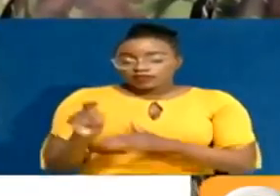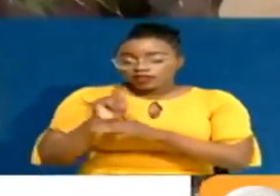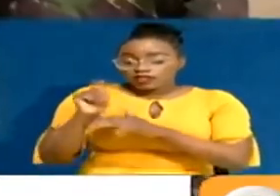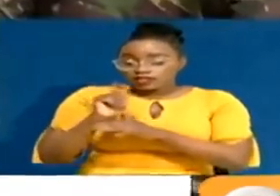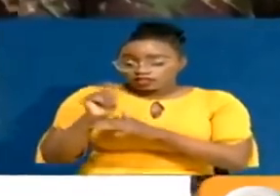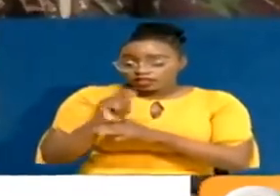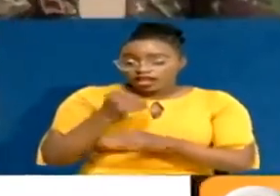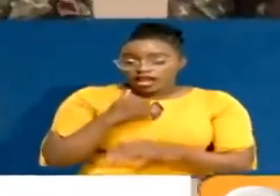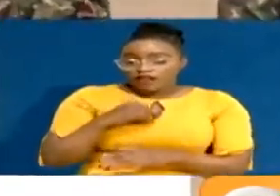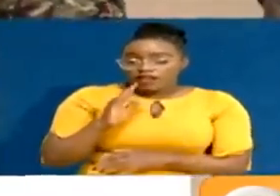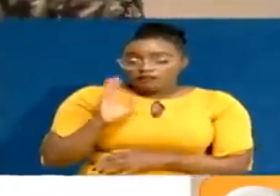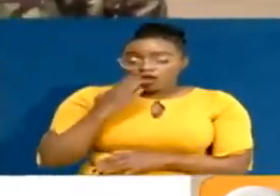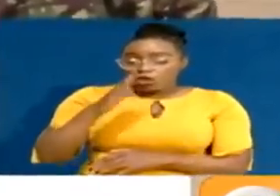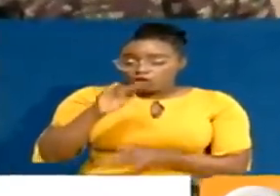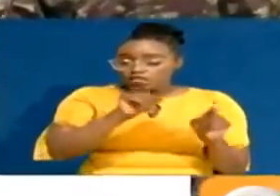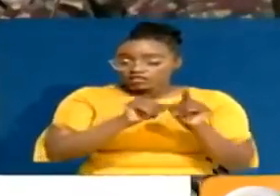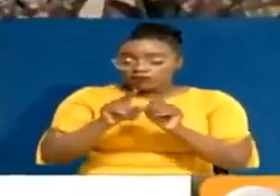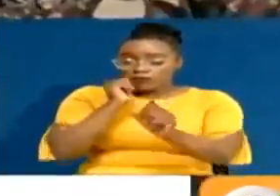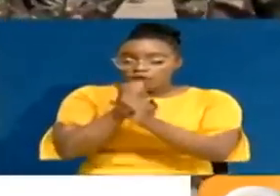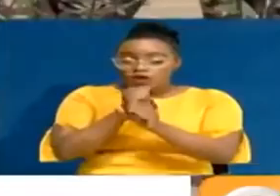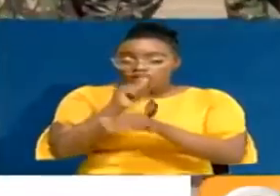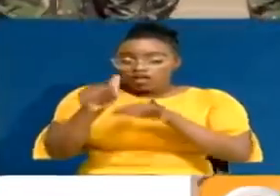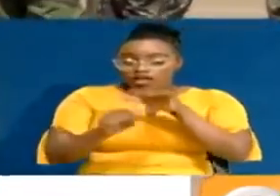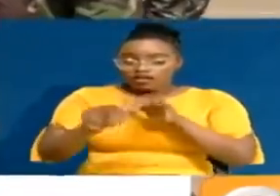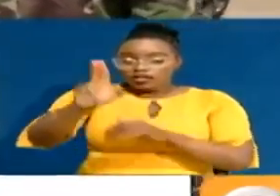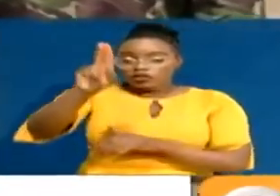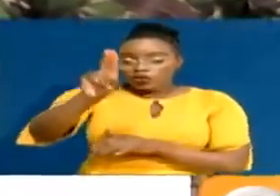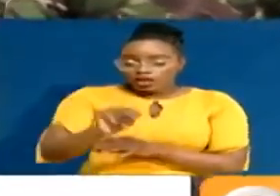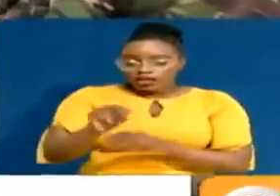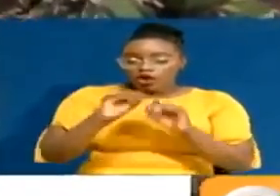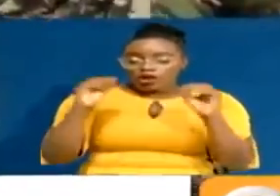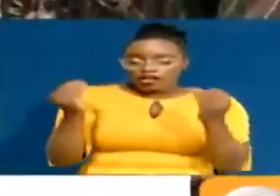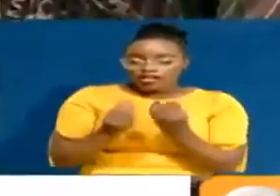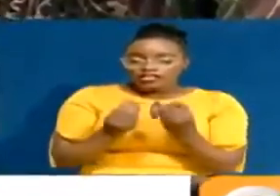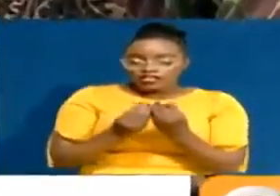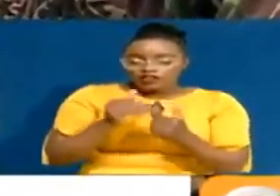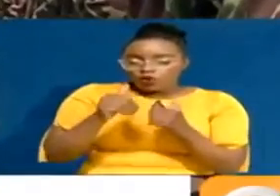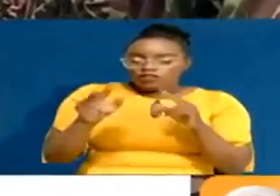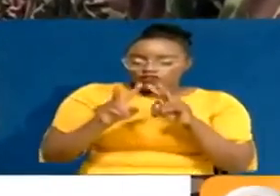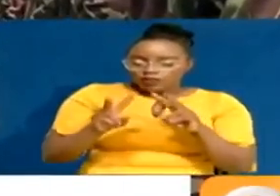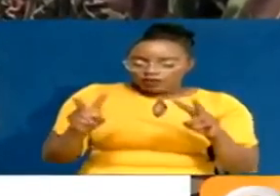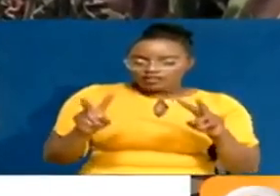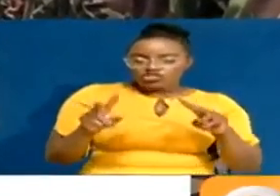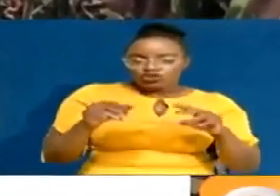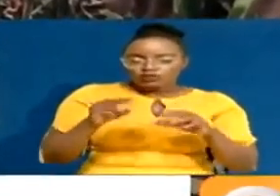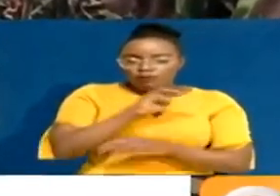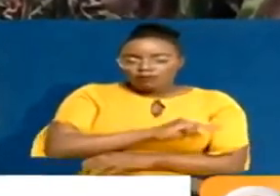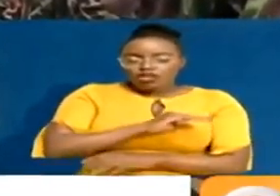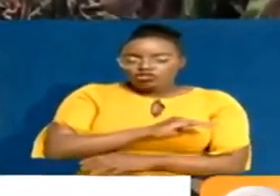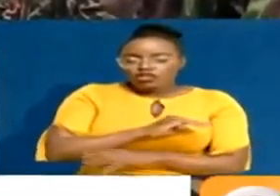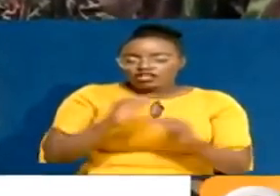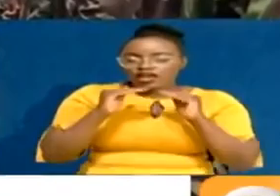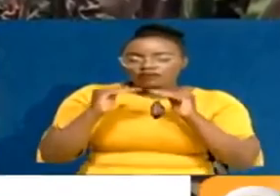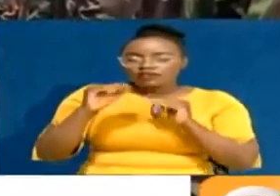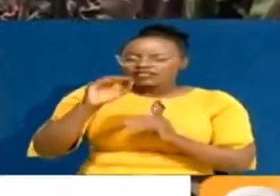Trained and rehearted in blue to mean they will be operating under the United Nations Organization Stabilization Mission in the DR Congo